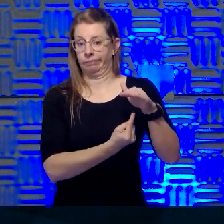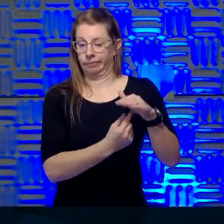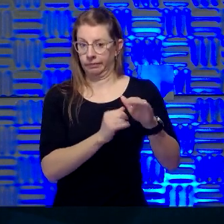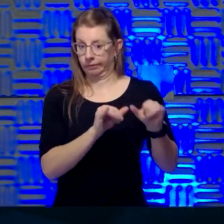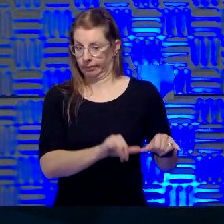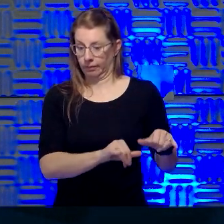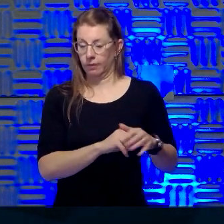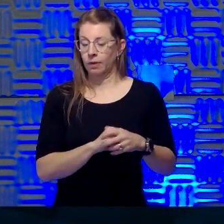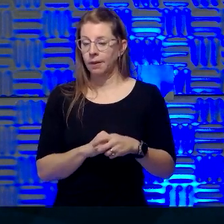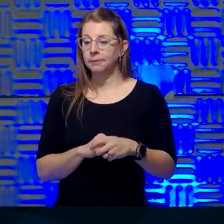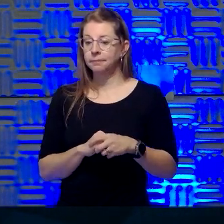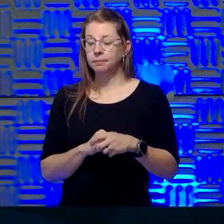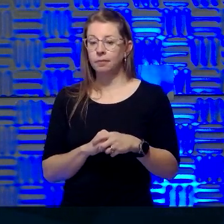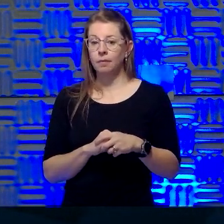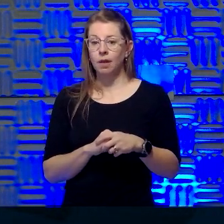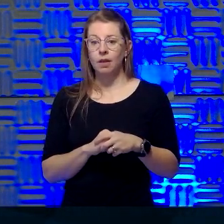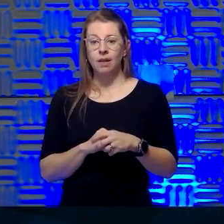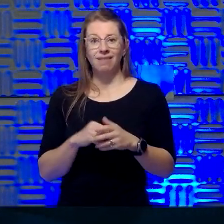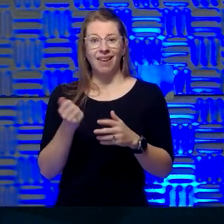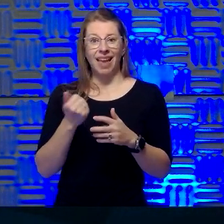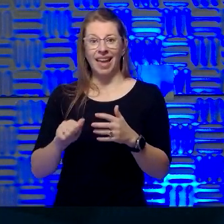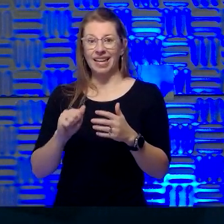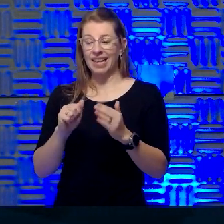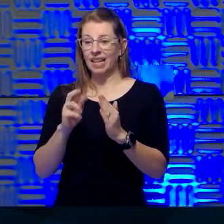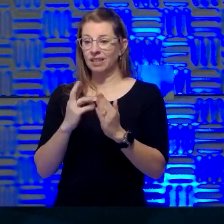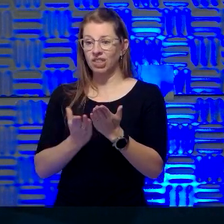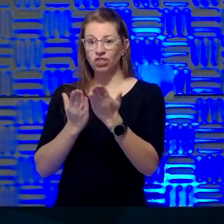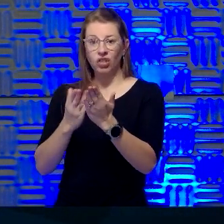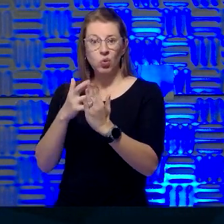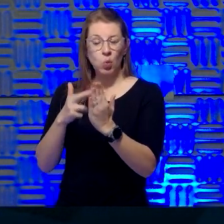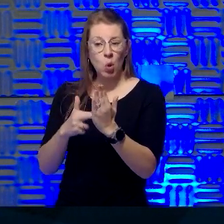on relaxing any of those measures